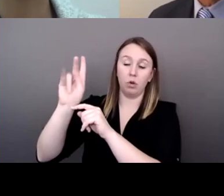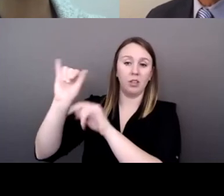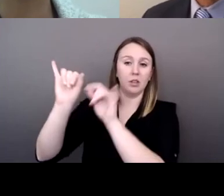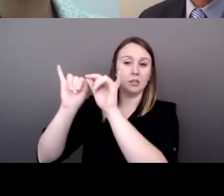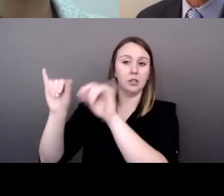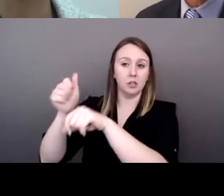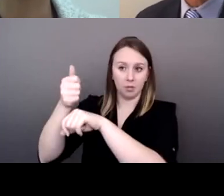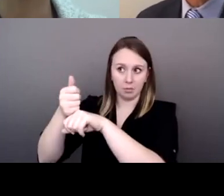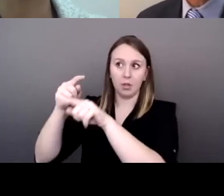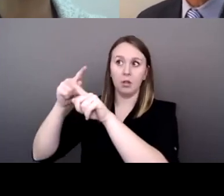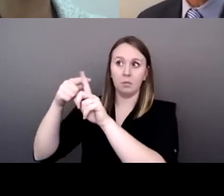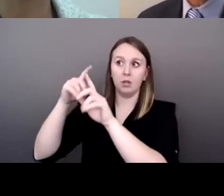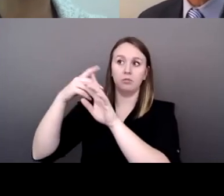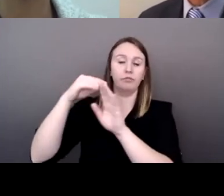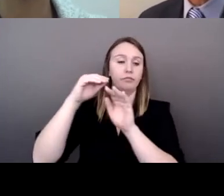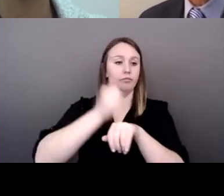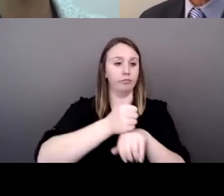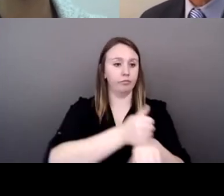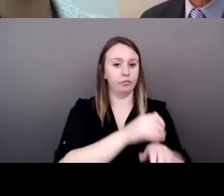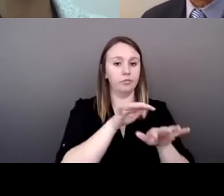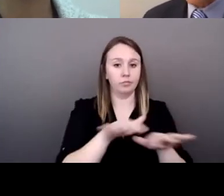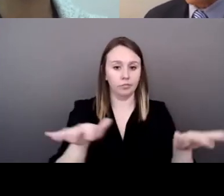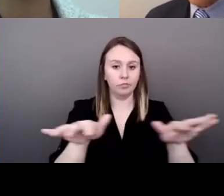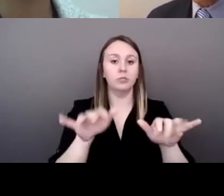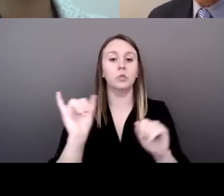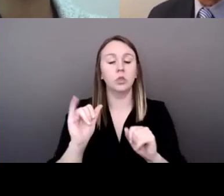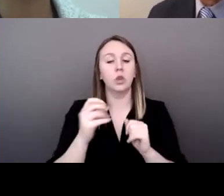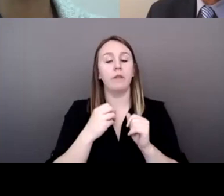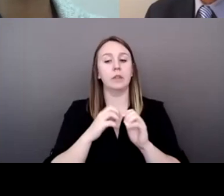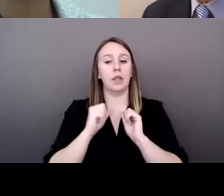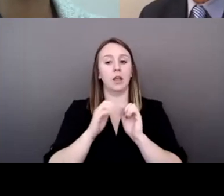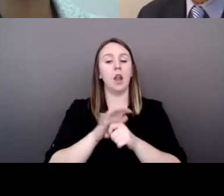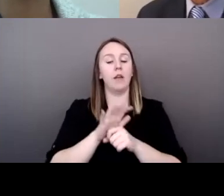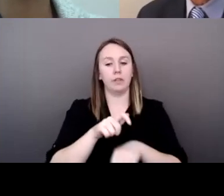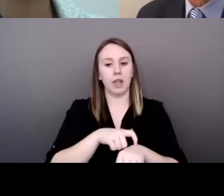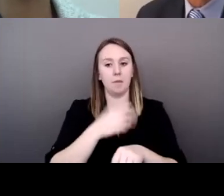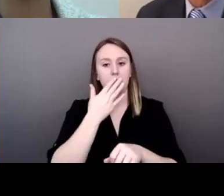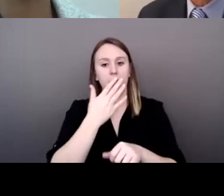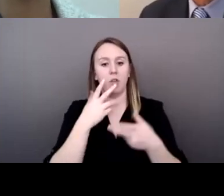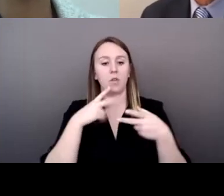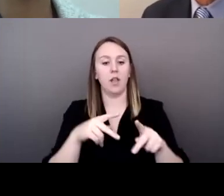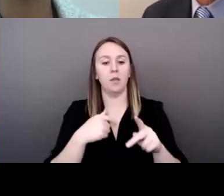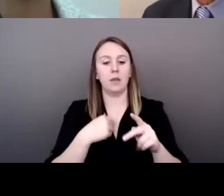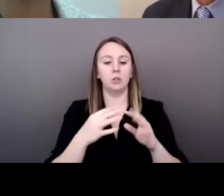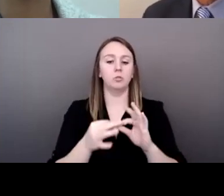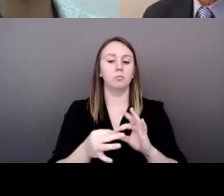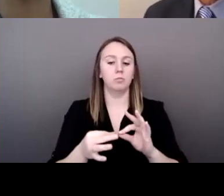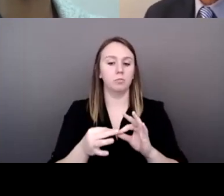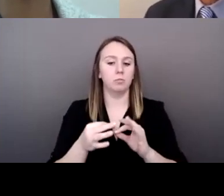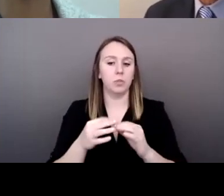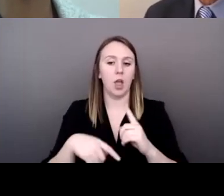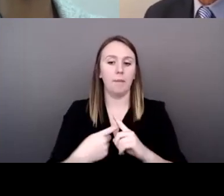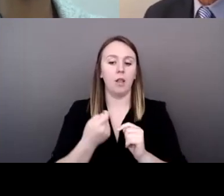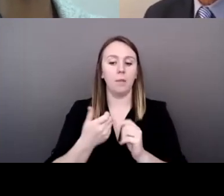So I've taken enough time, but thank you very much for allowing me to tell you a little bit about kind of what we're doing there.